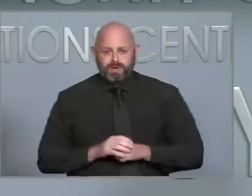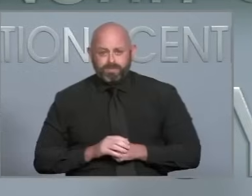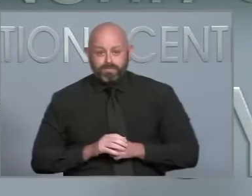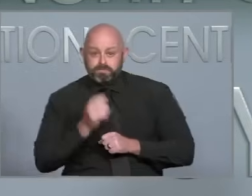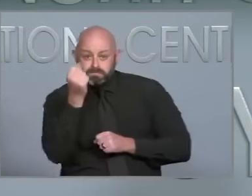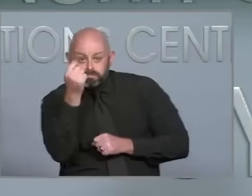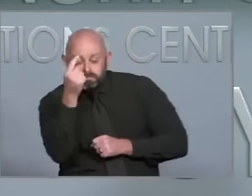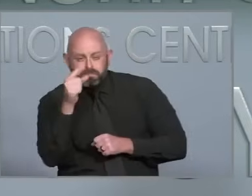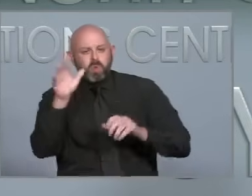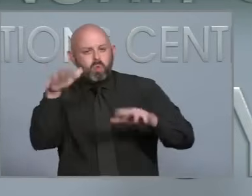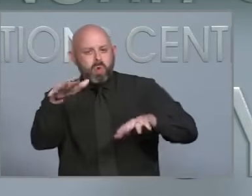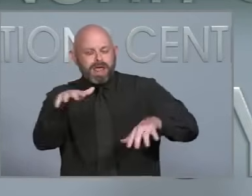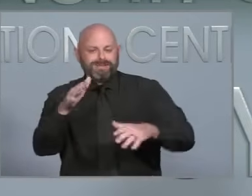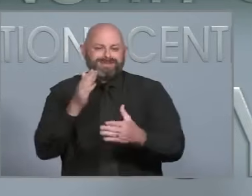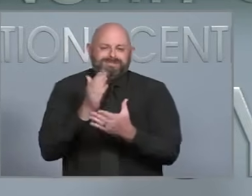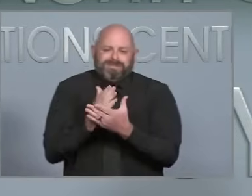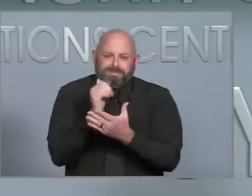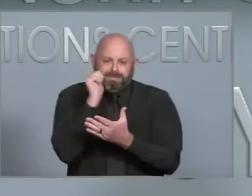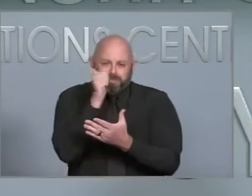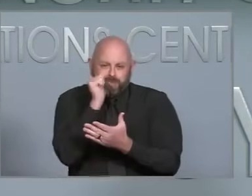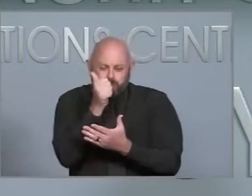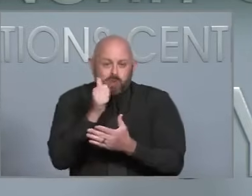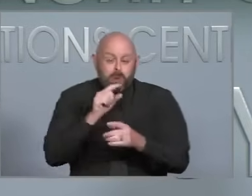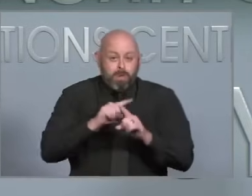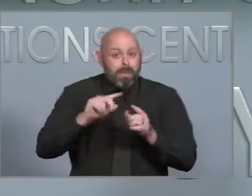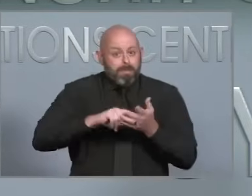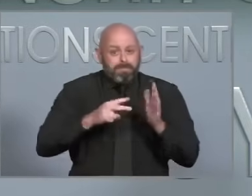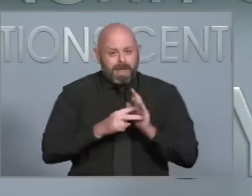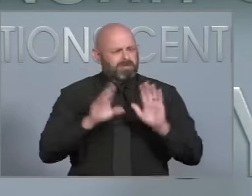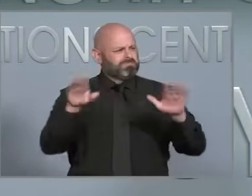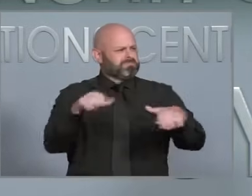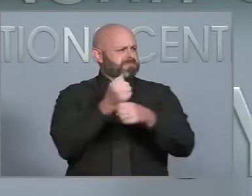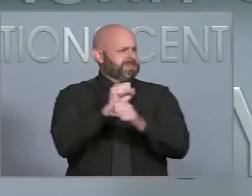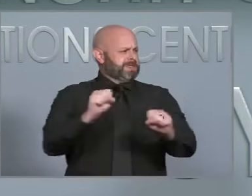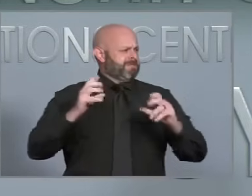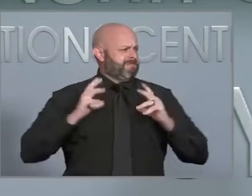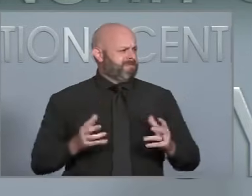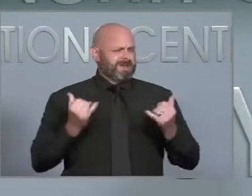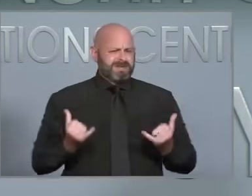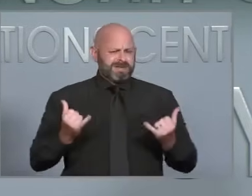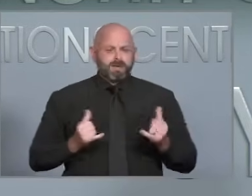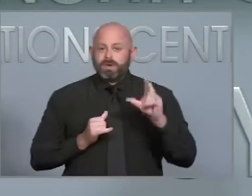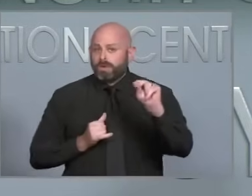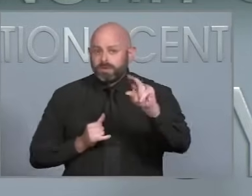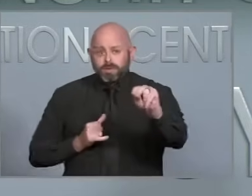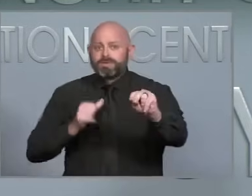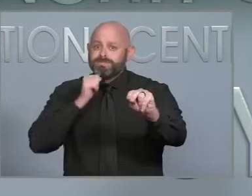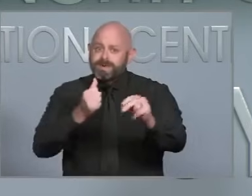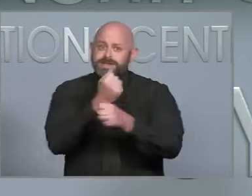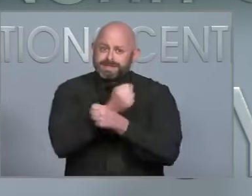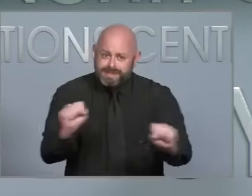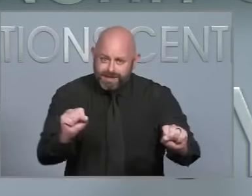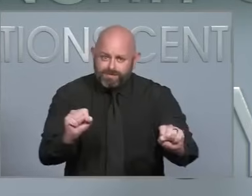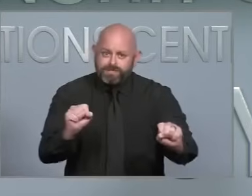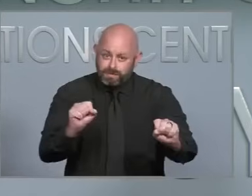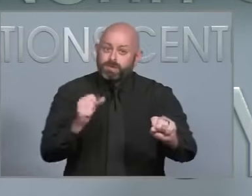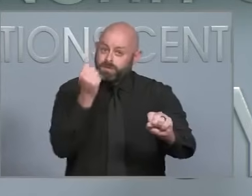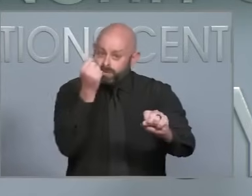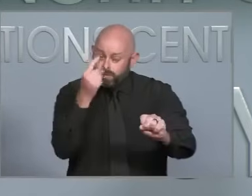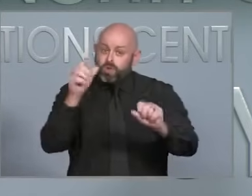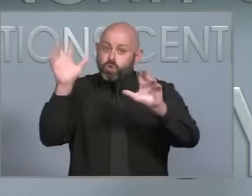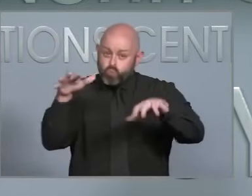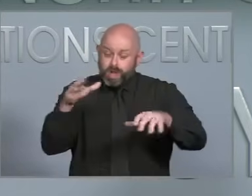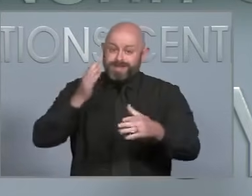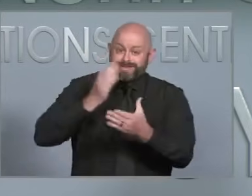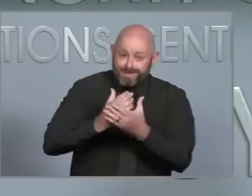not the end of the threat. This fierce storm will move out of our state in the next 24 hours, but the danger